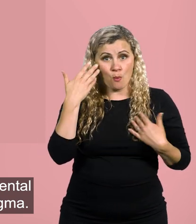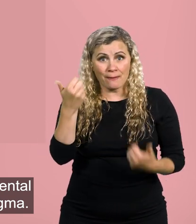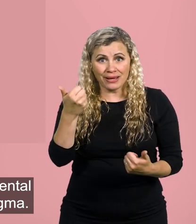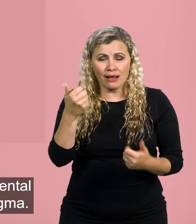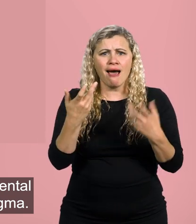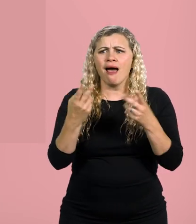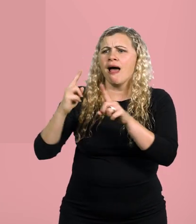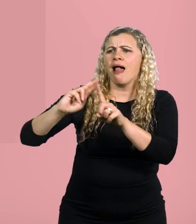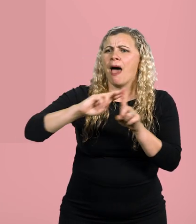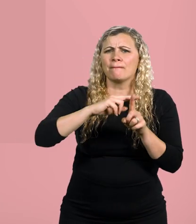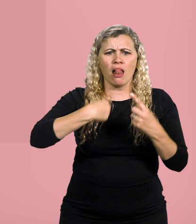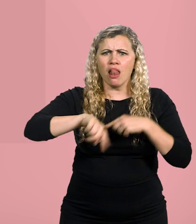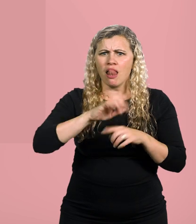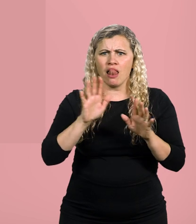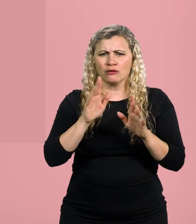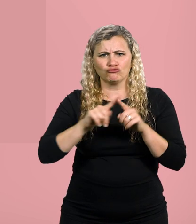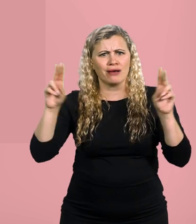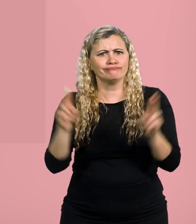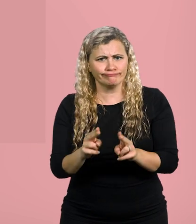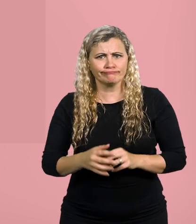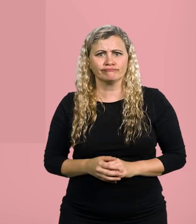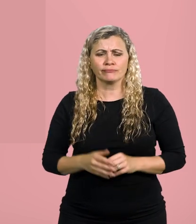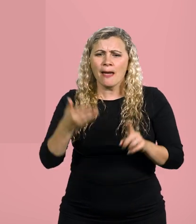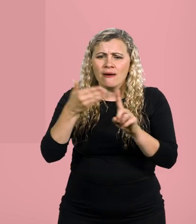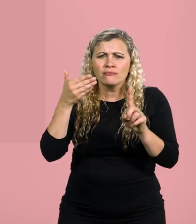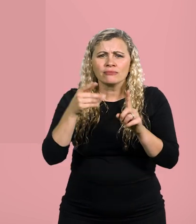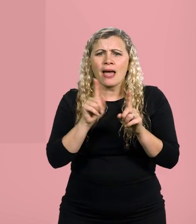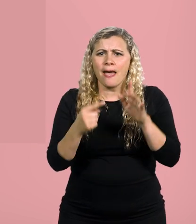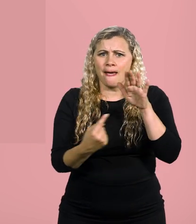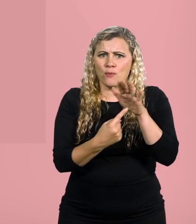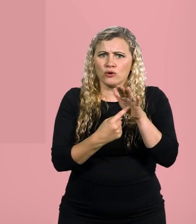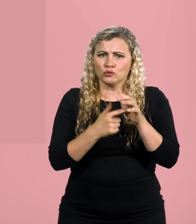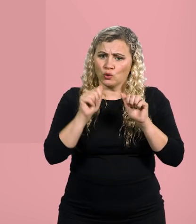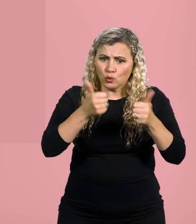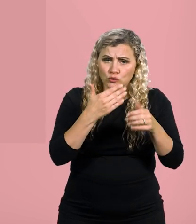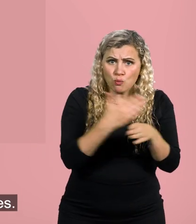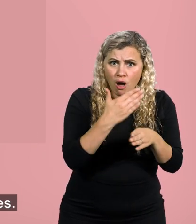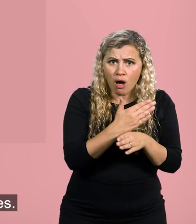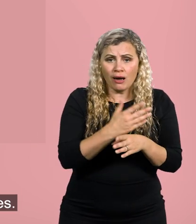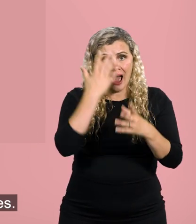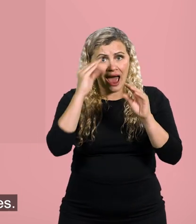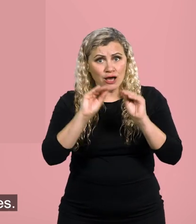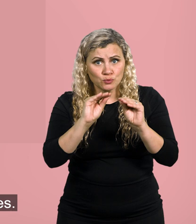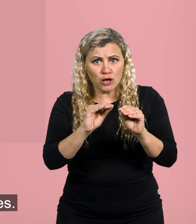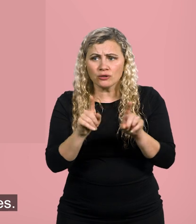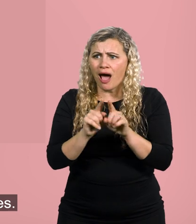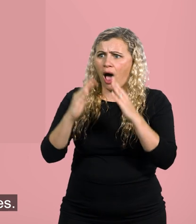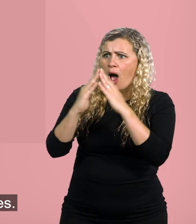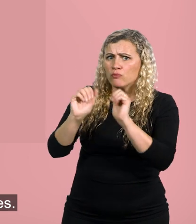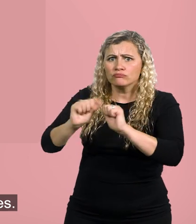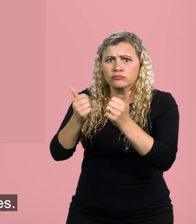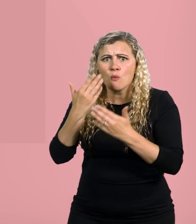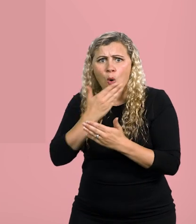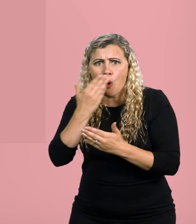Tackle stigma it focuses on the importance of good work and education warm homes and